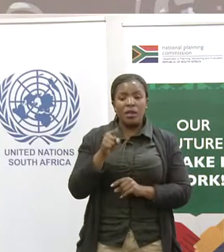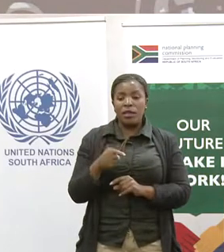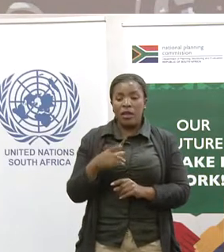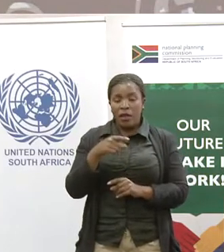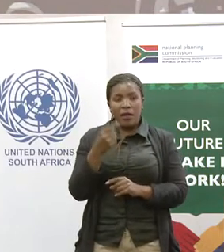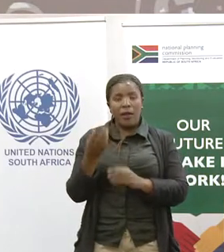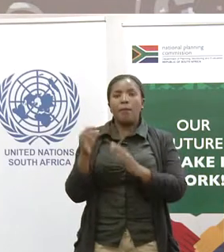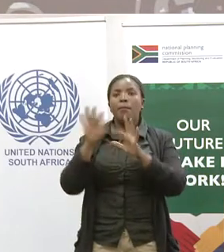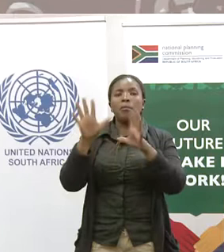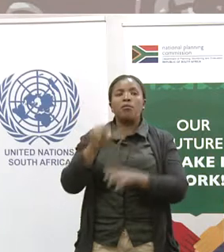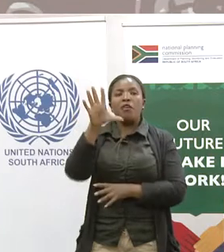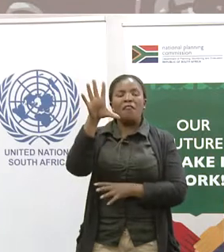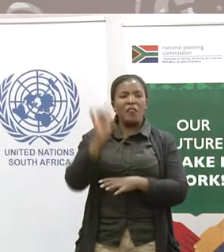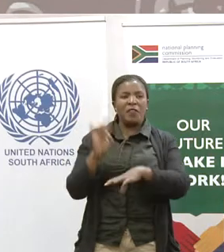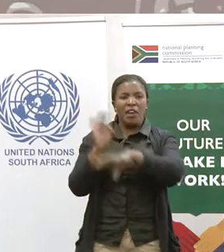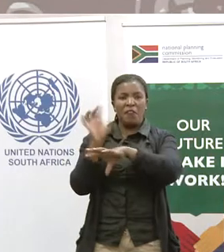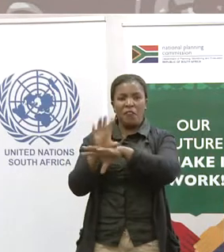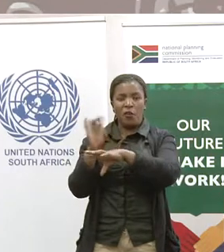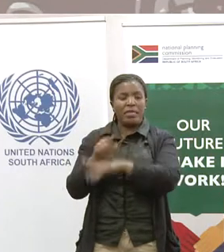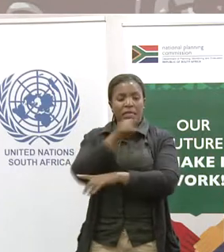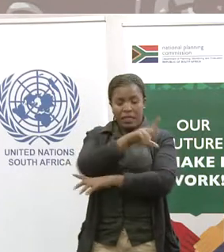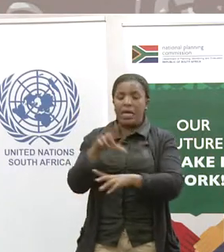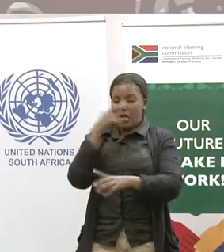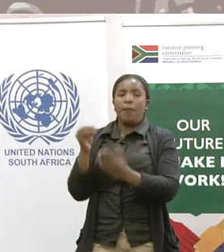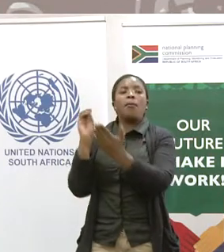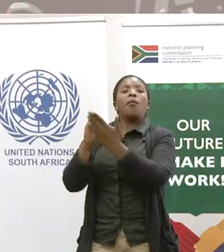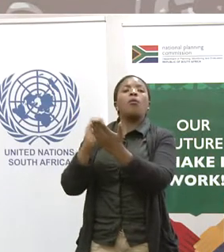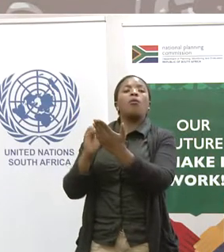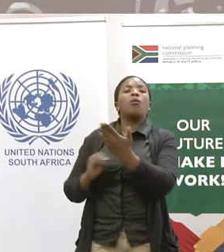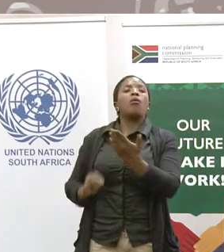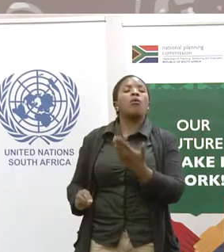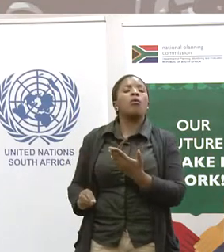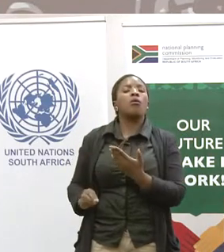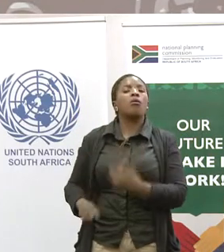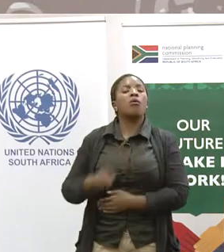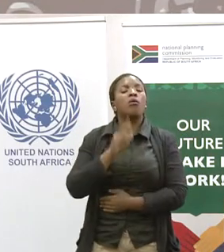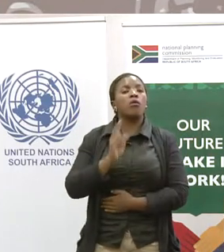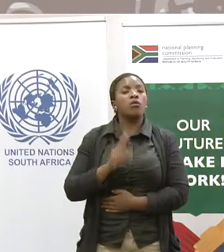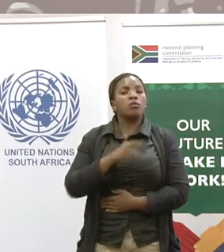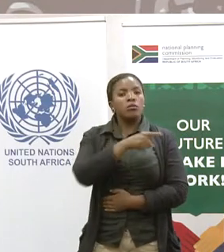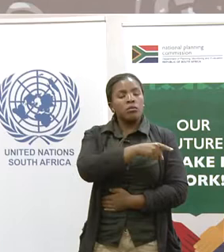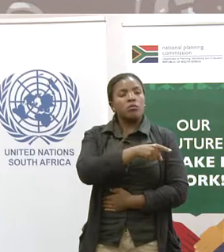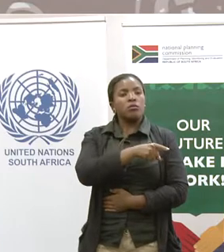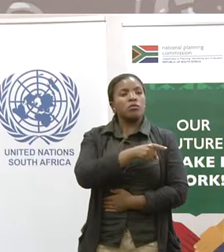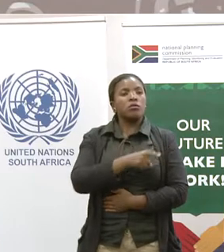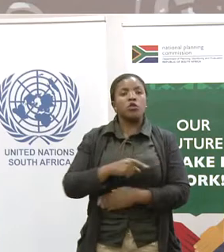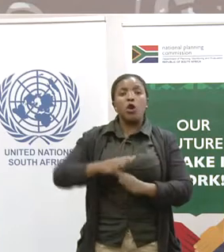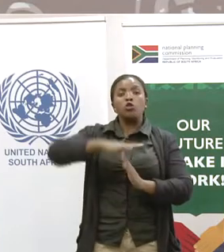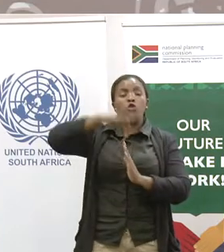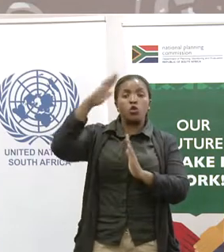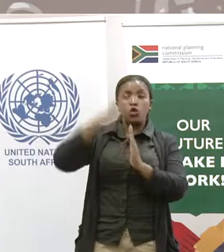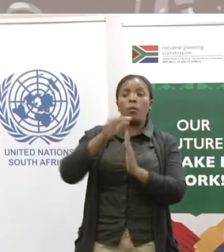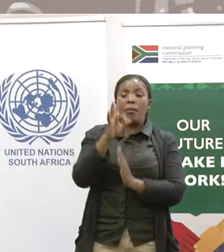influential disabled people in the world by the Short Trust, as well as one of the world's 30 top thinkers under 30